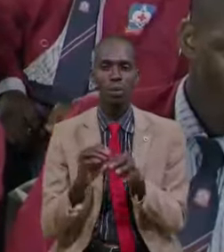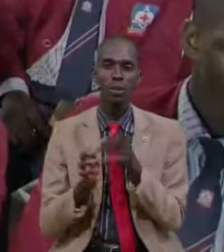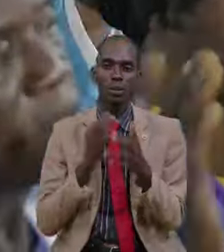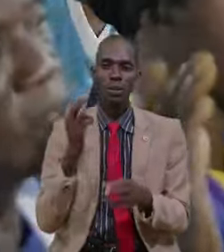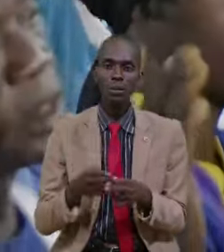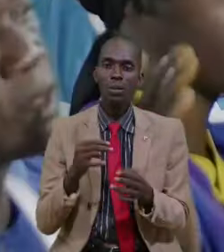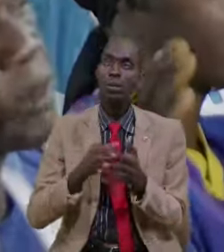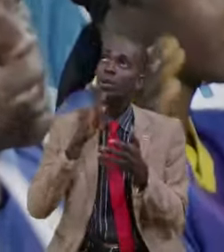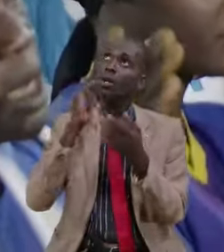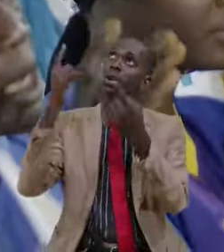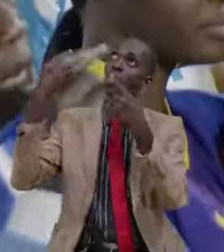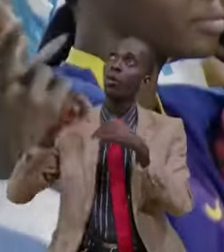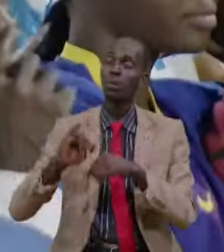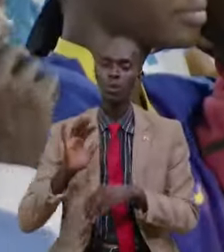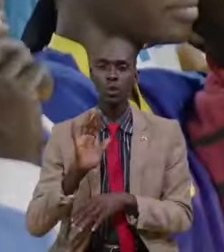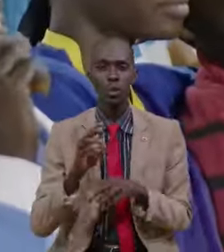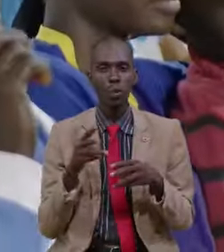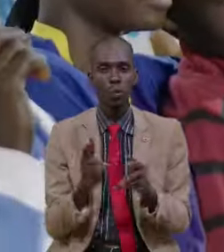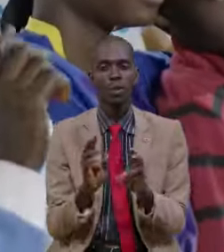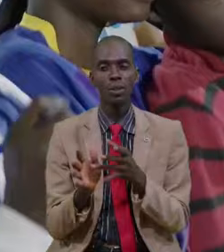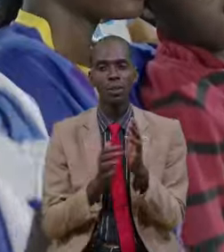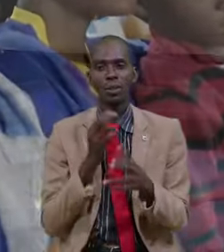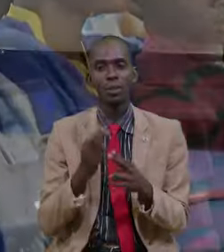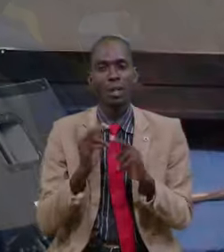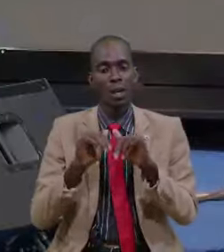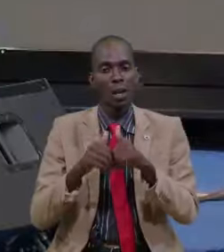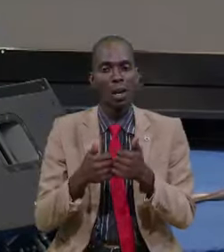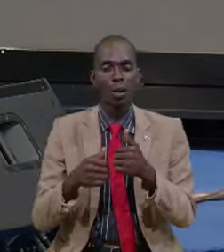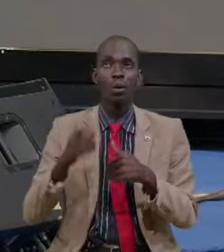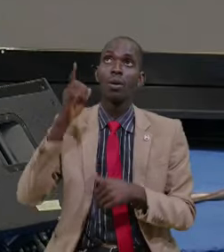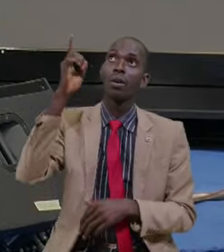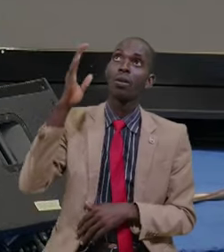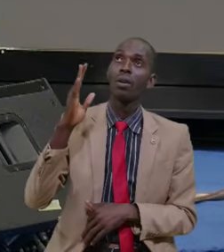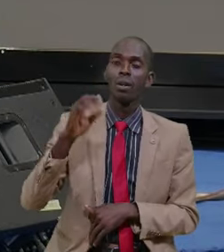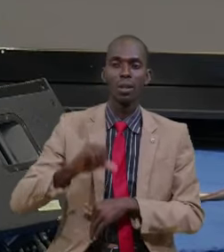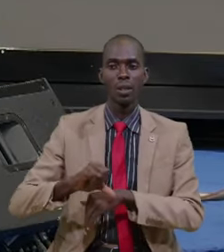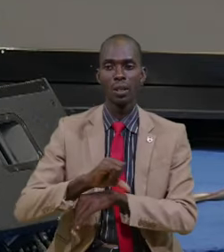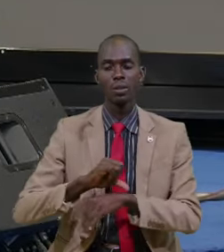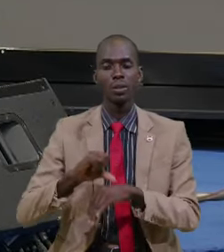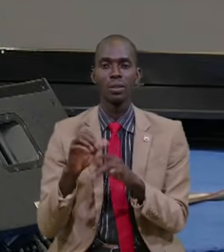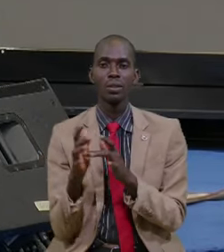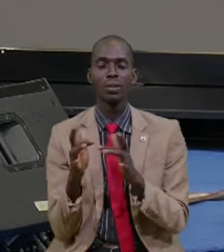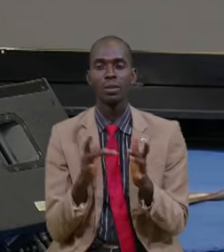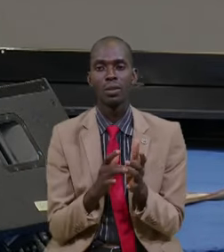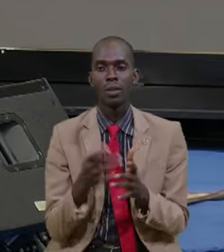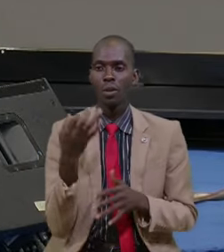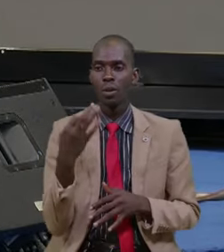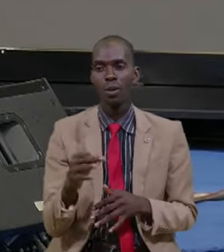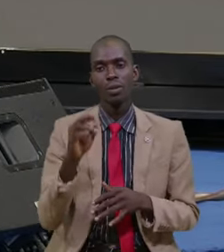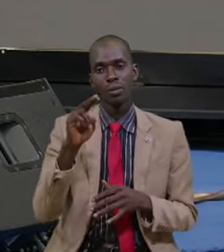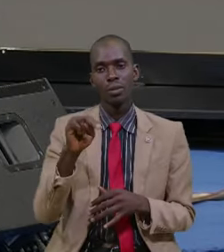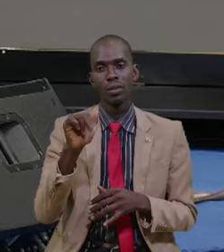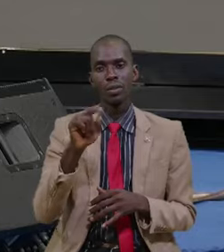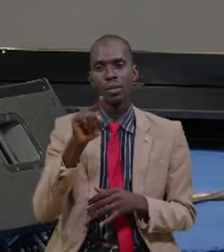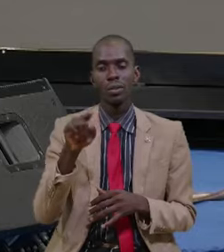your way. How God anointed Jesus of Nazareth